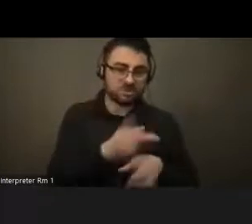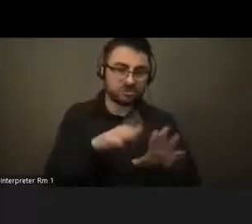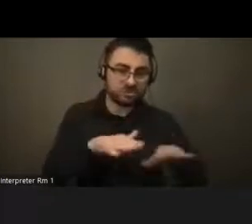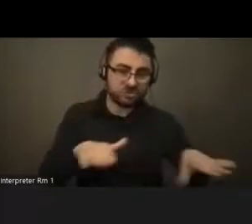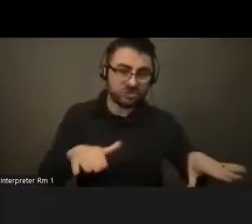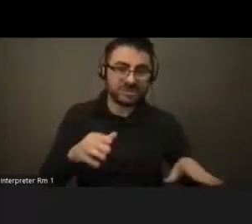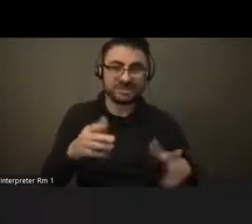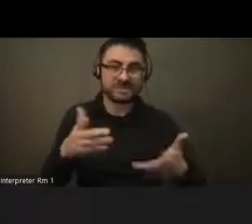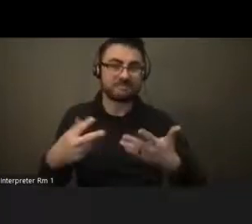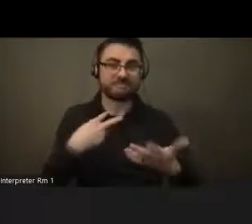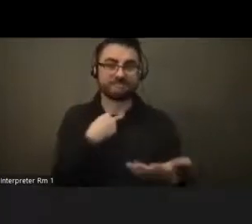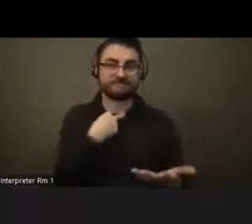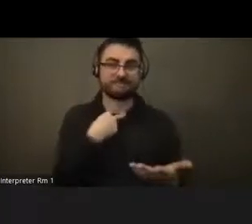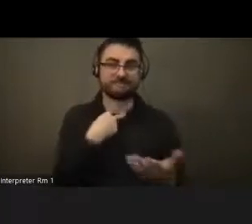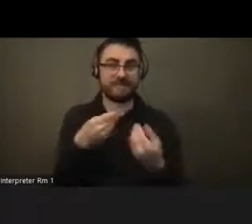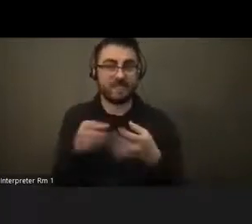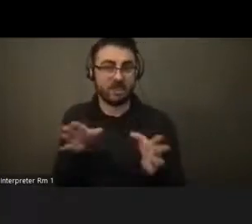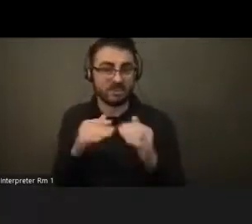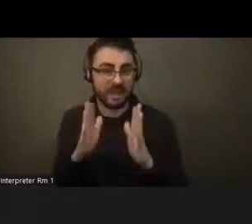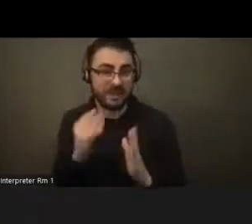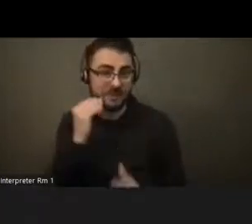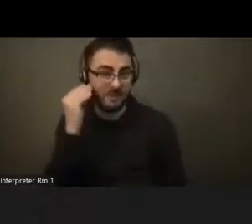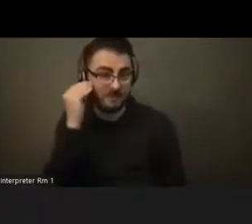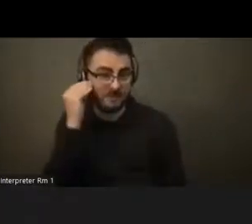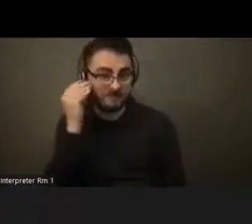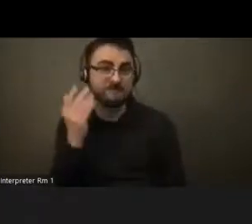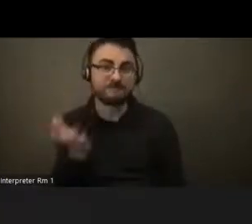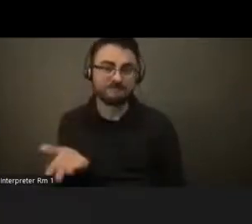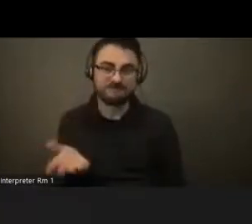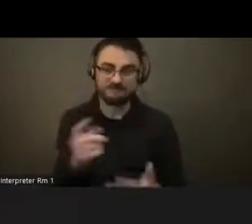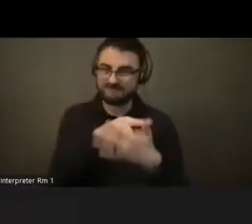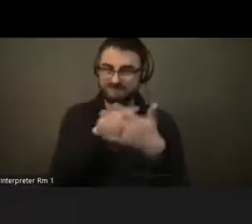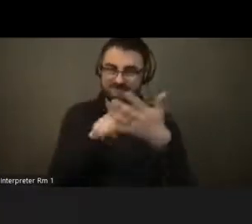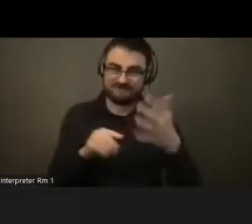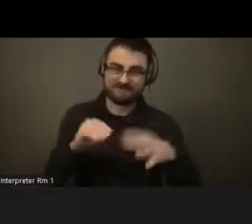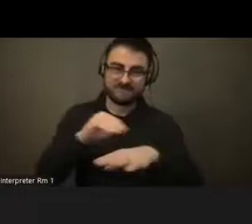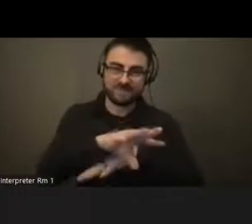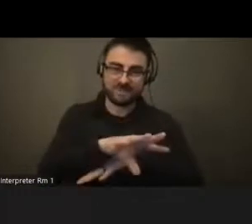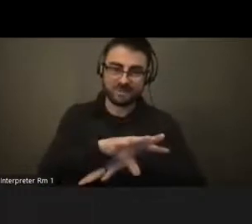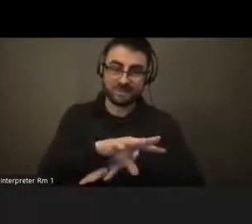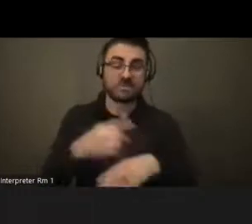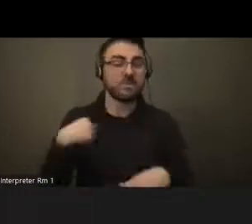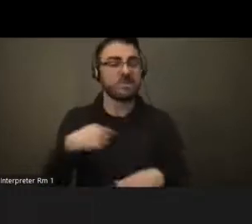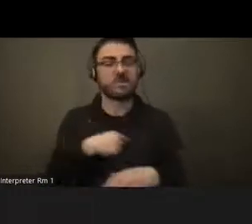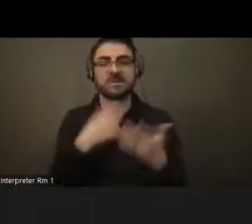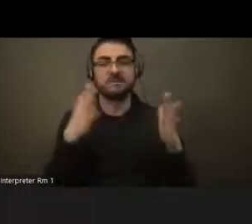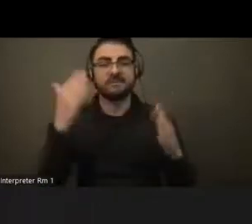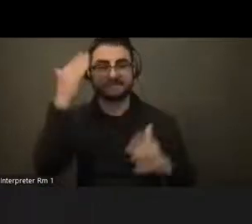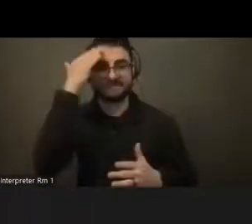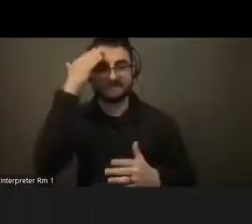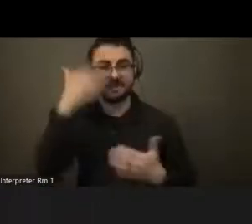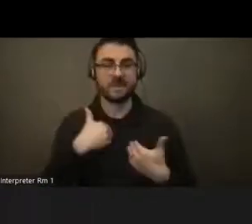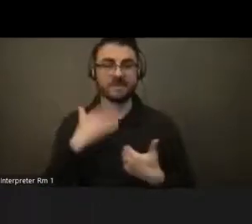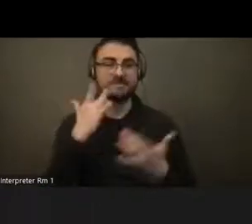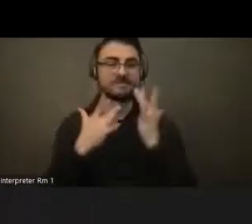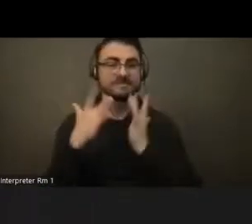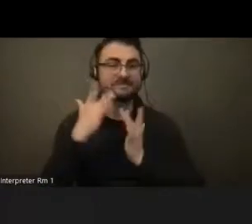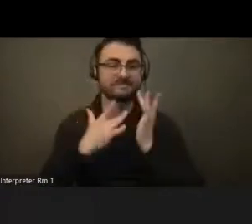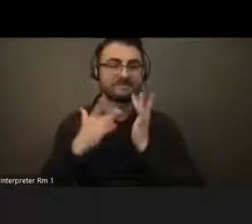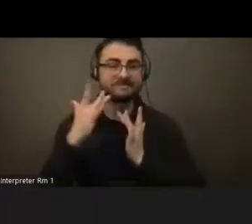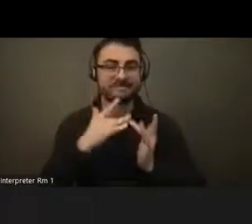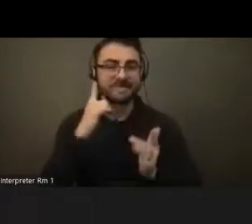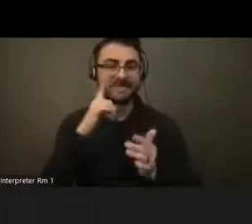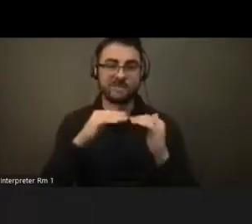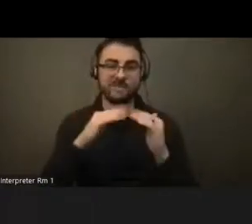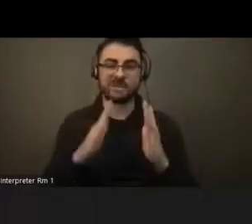Anyway, we already knew we had a shortage. People who were living multiple